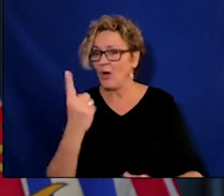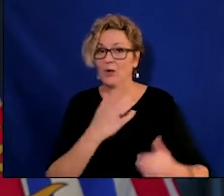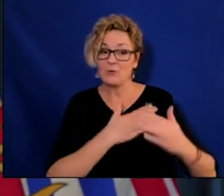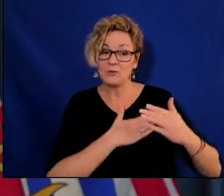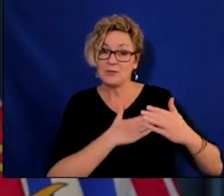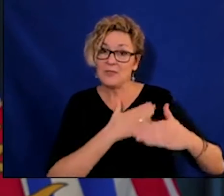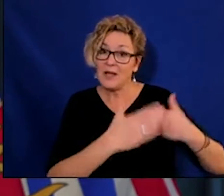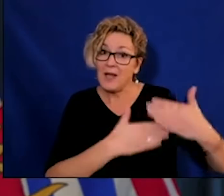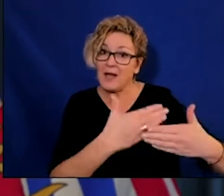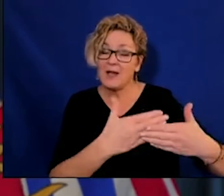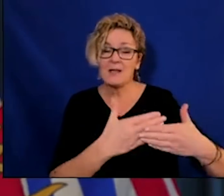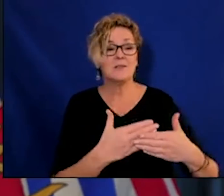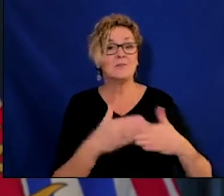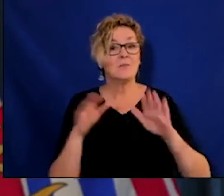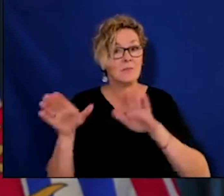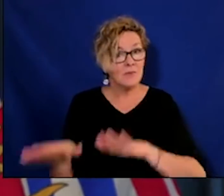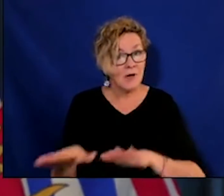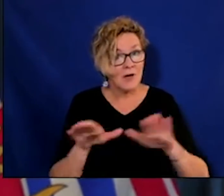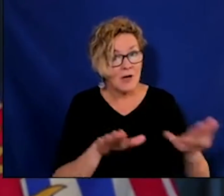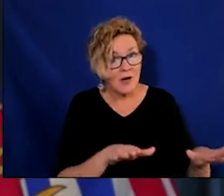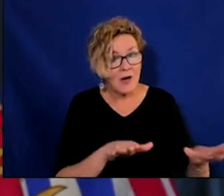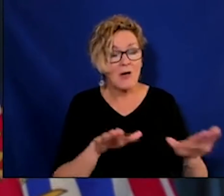safe.